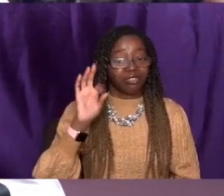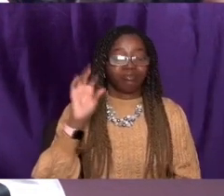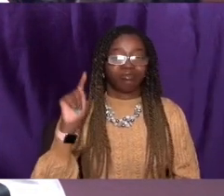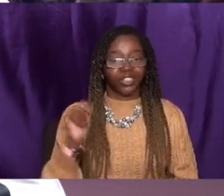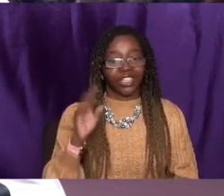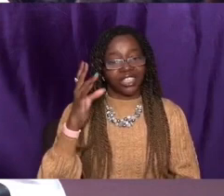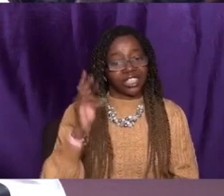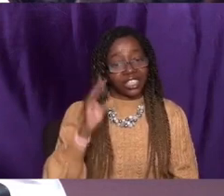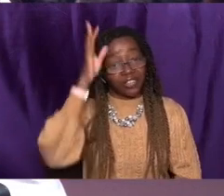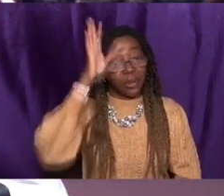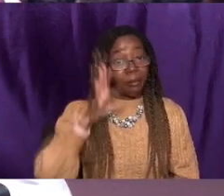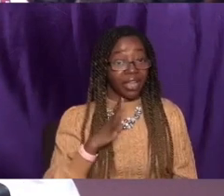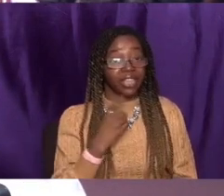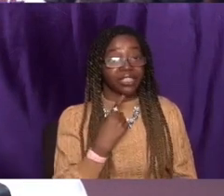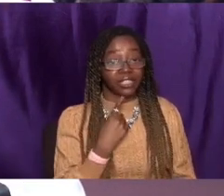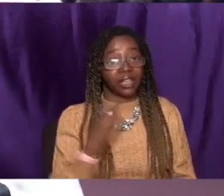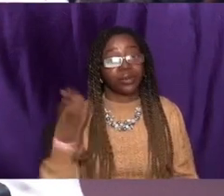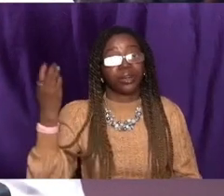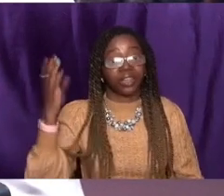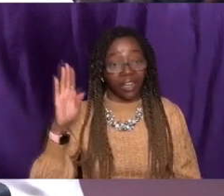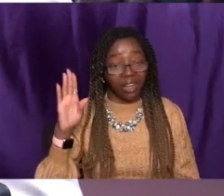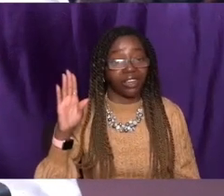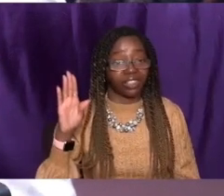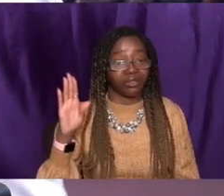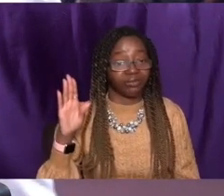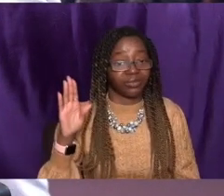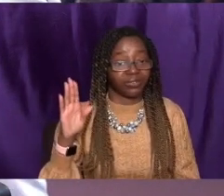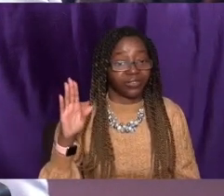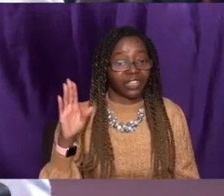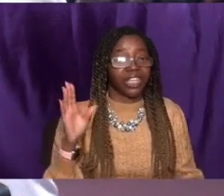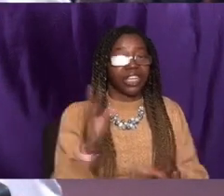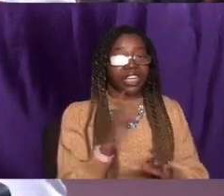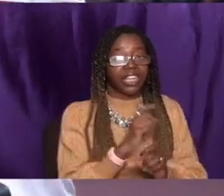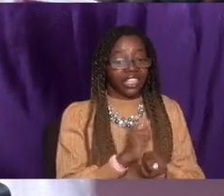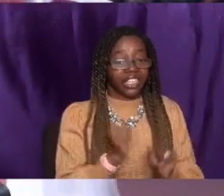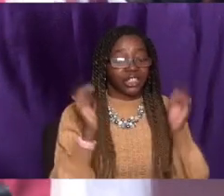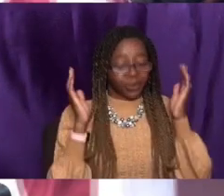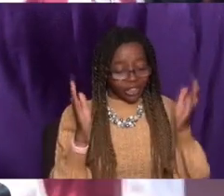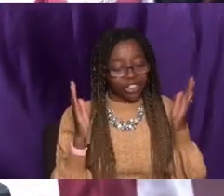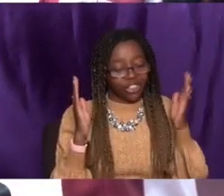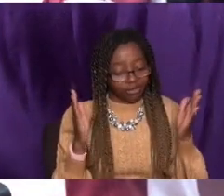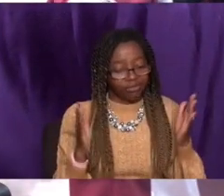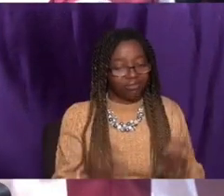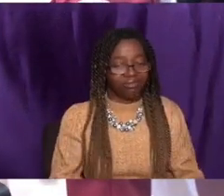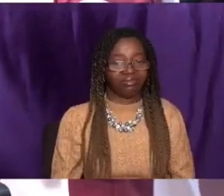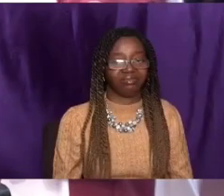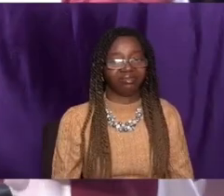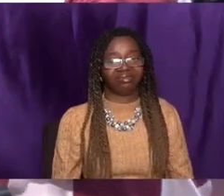When God gets your attention.